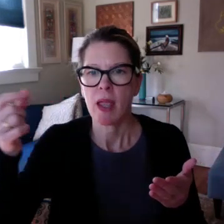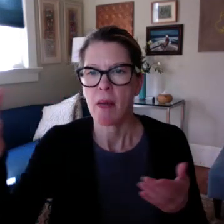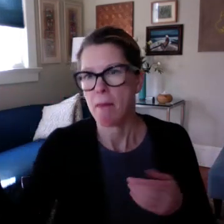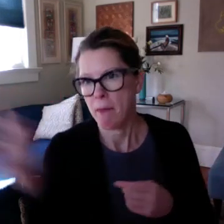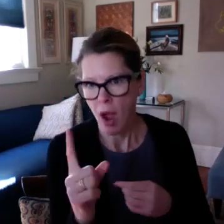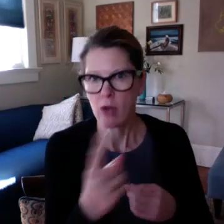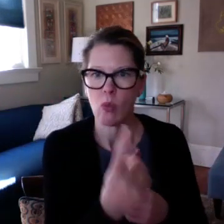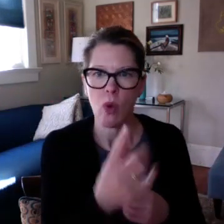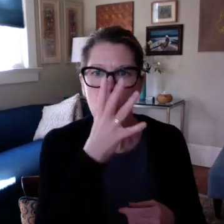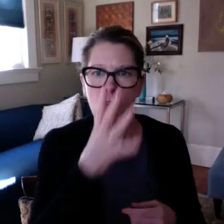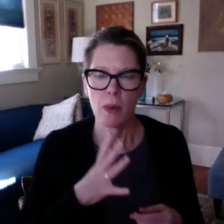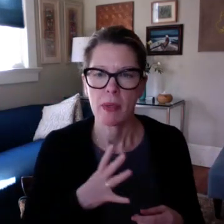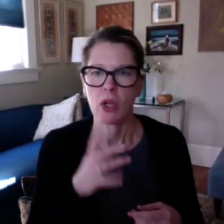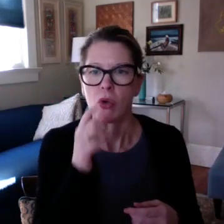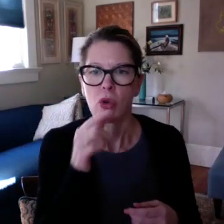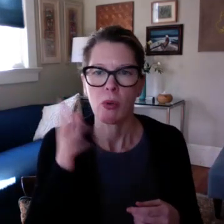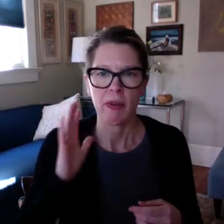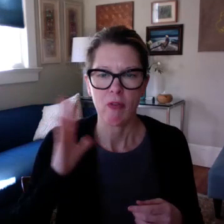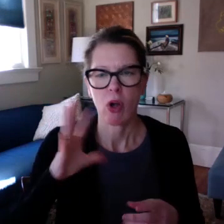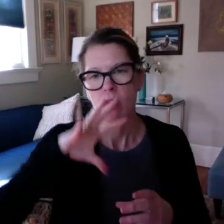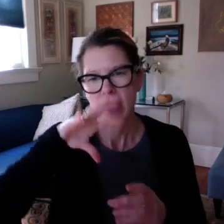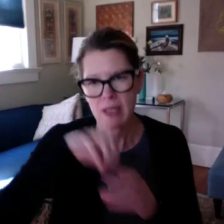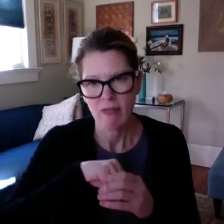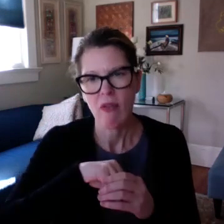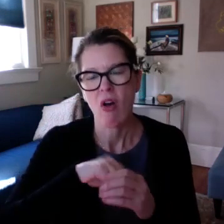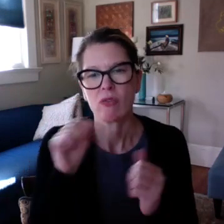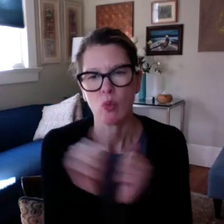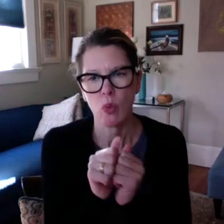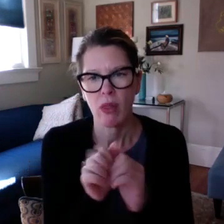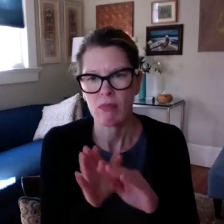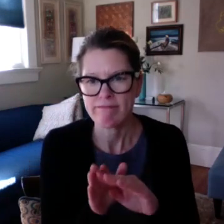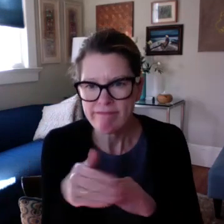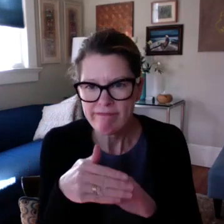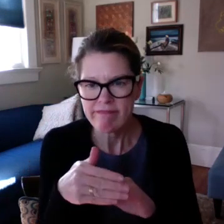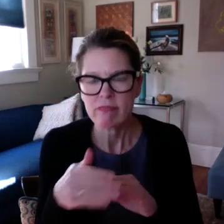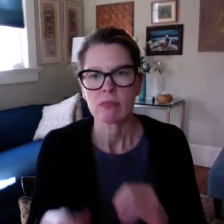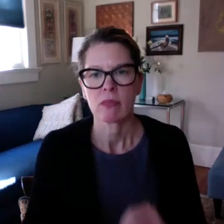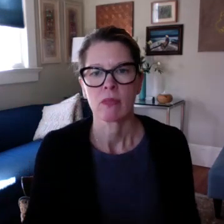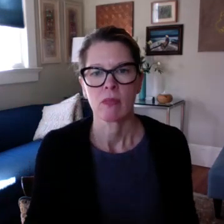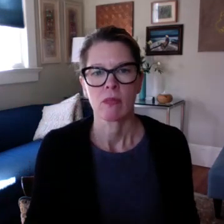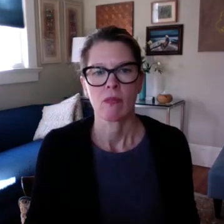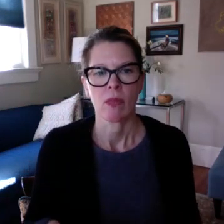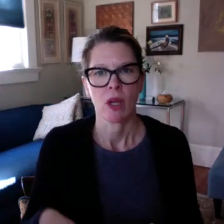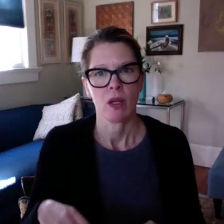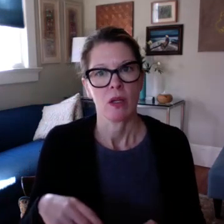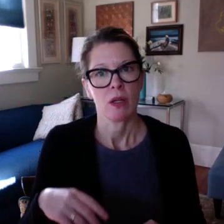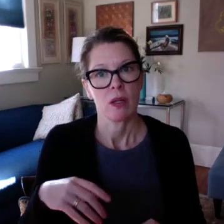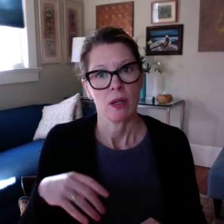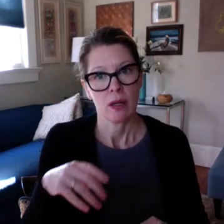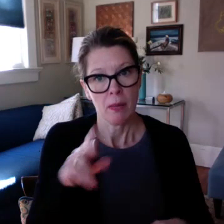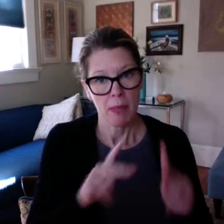her stand before all of them, they said to him, "Teacher, this woman was caught in the very act of committing